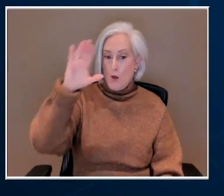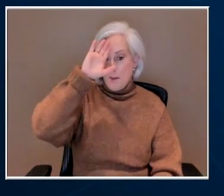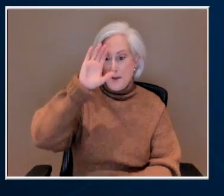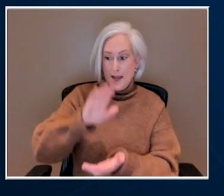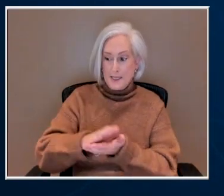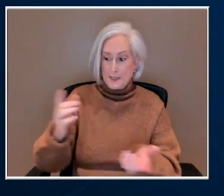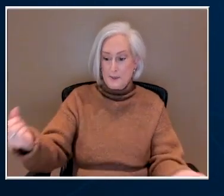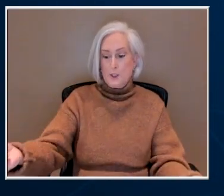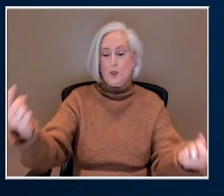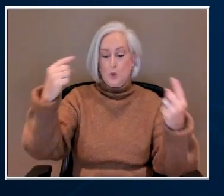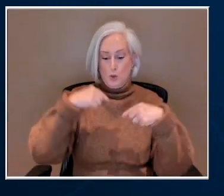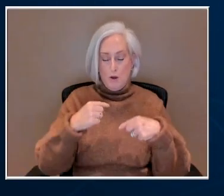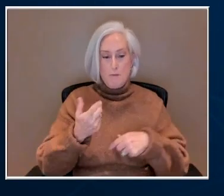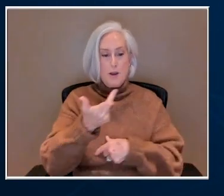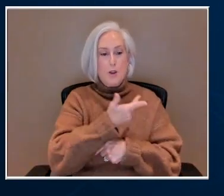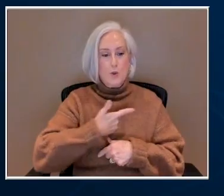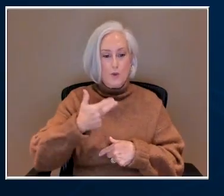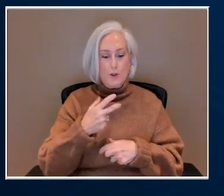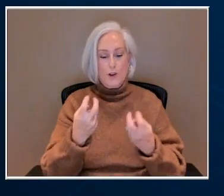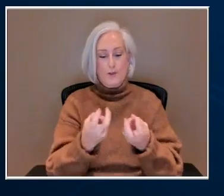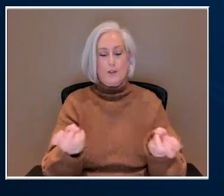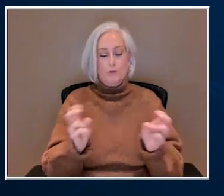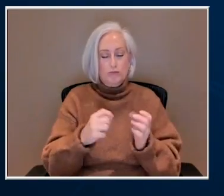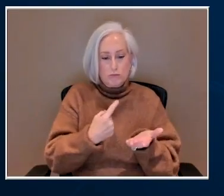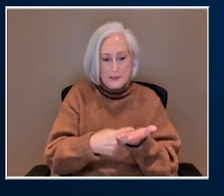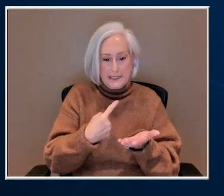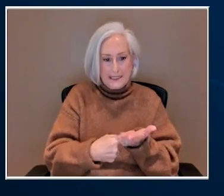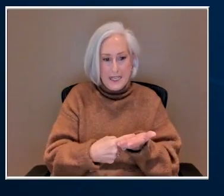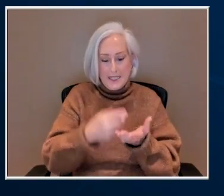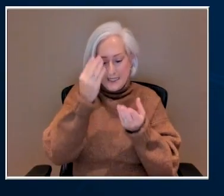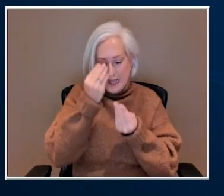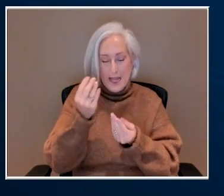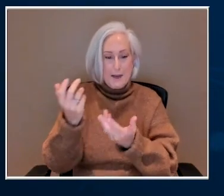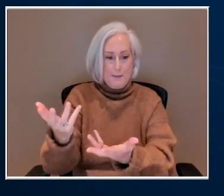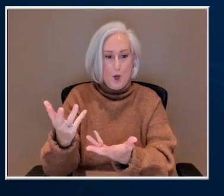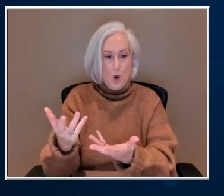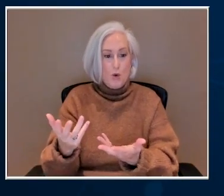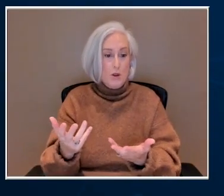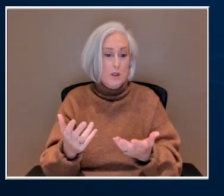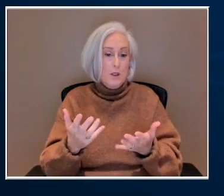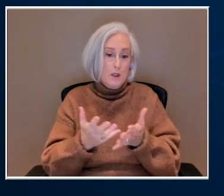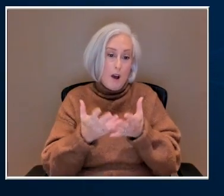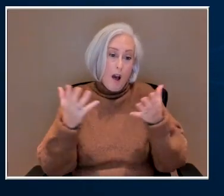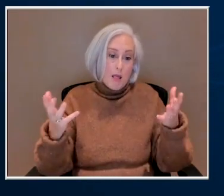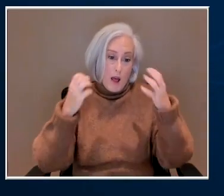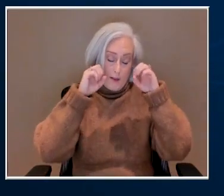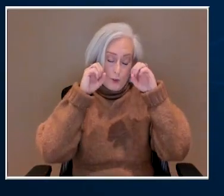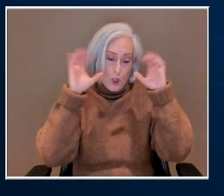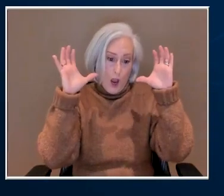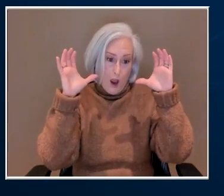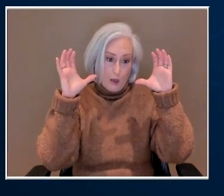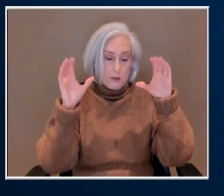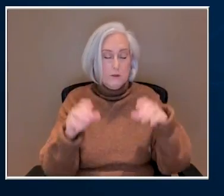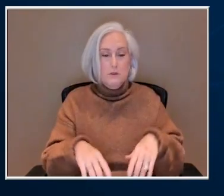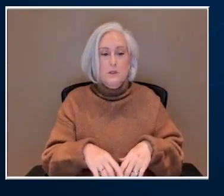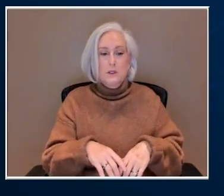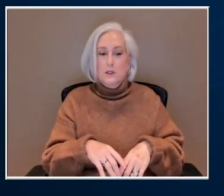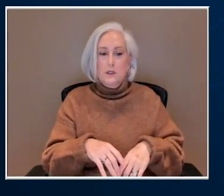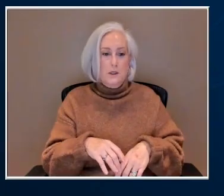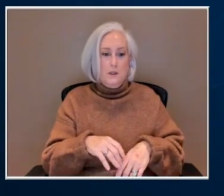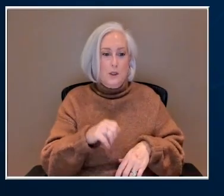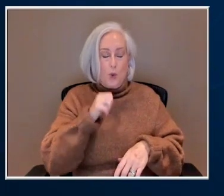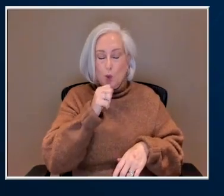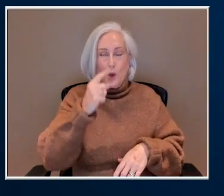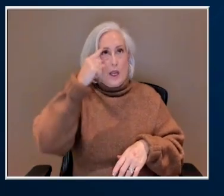him as a family, the three of us, to let him know what was going on. A lot of shock. It was not anything that we had anywhere on our